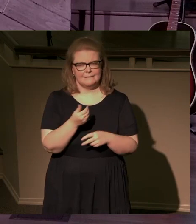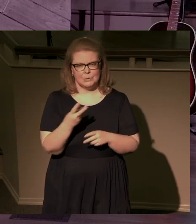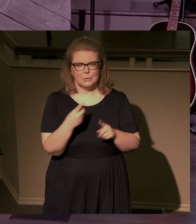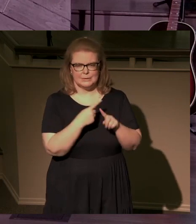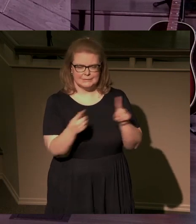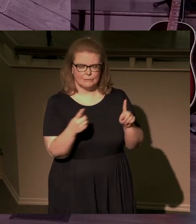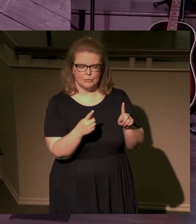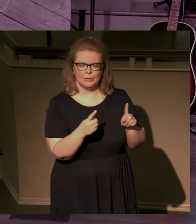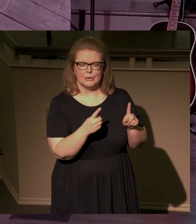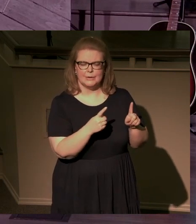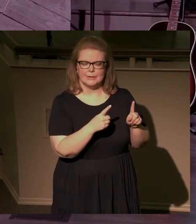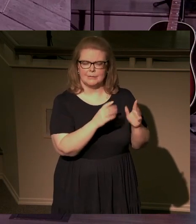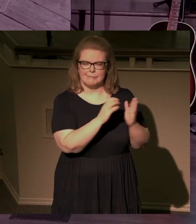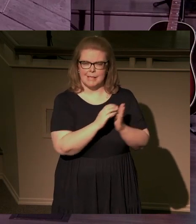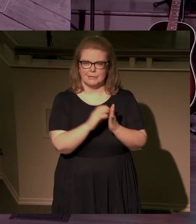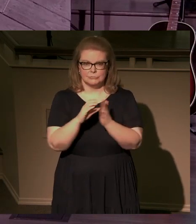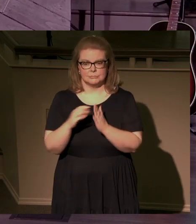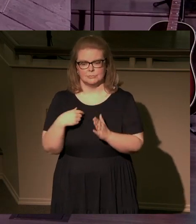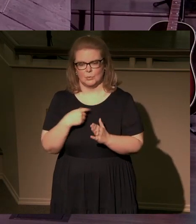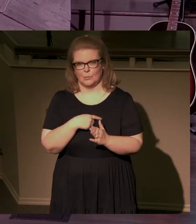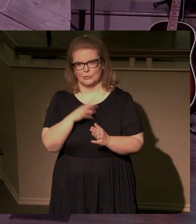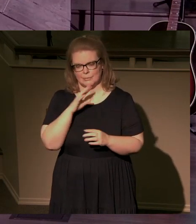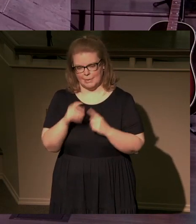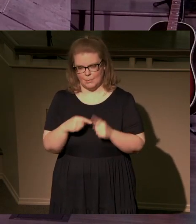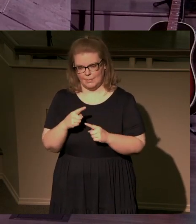of heritage building.